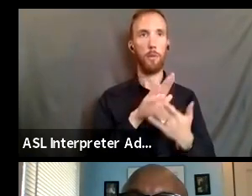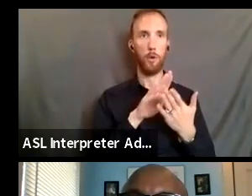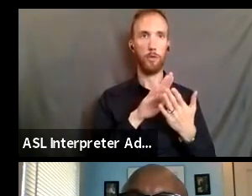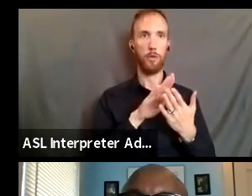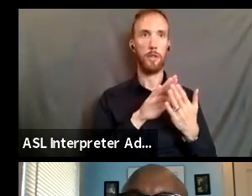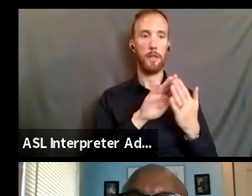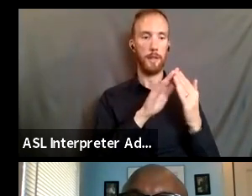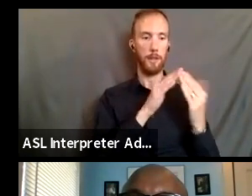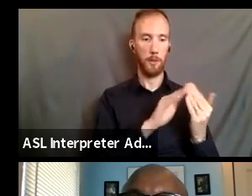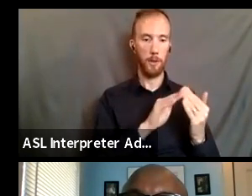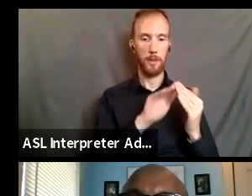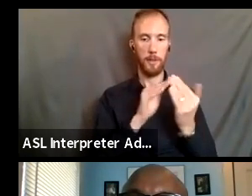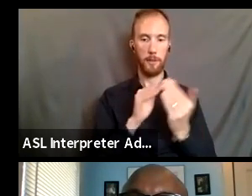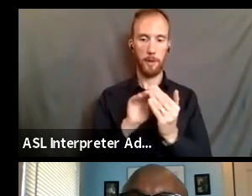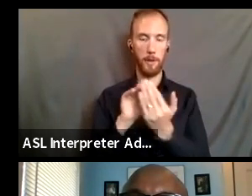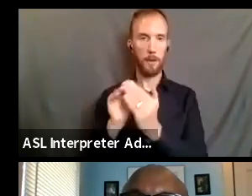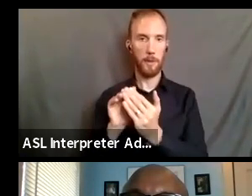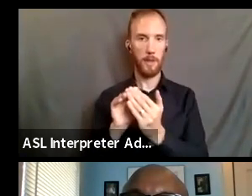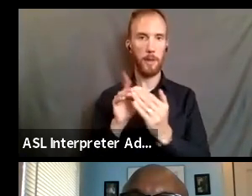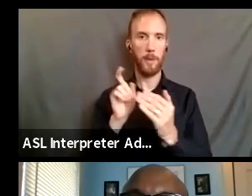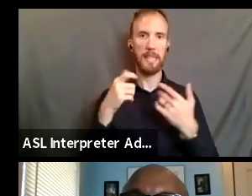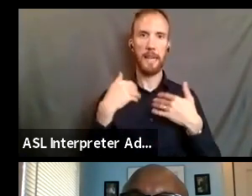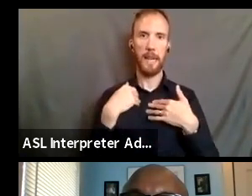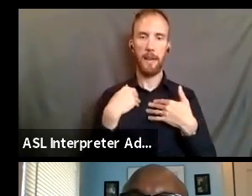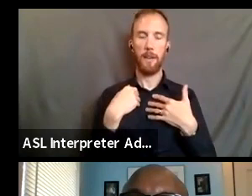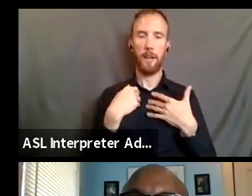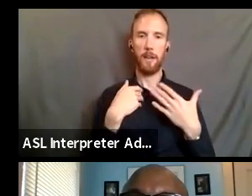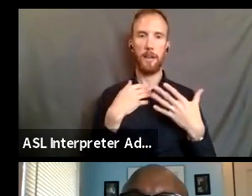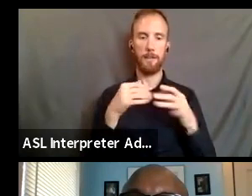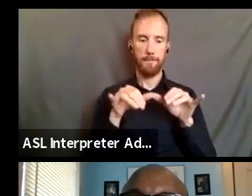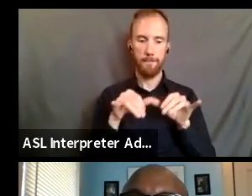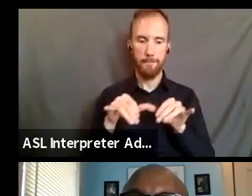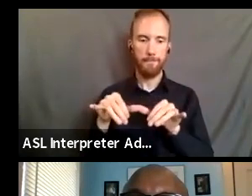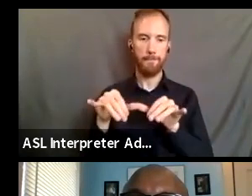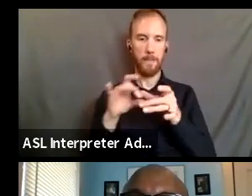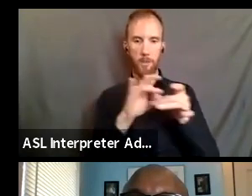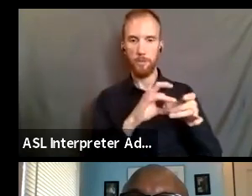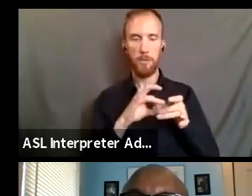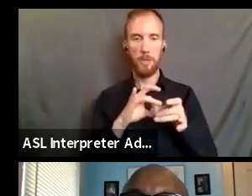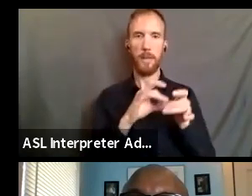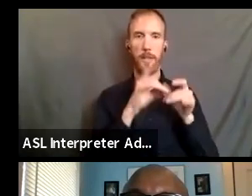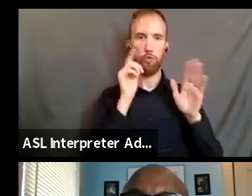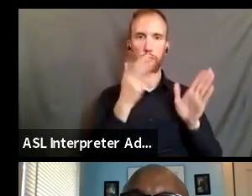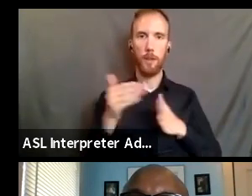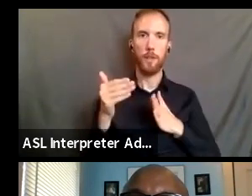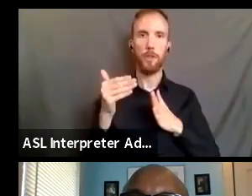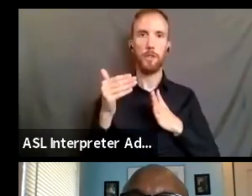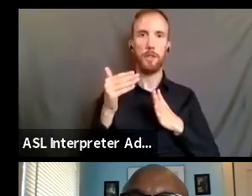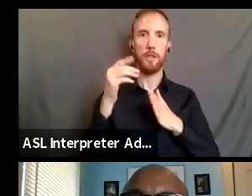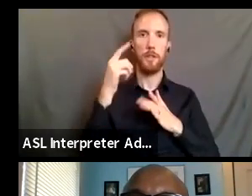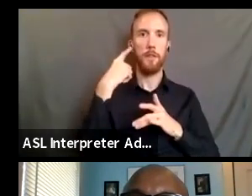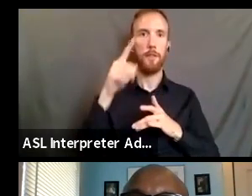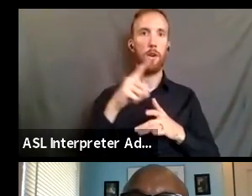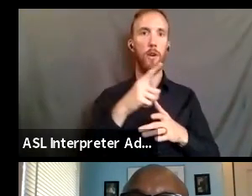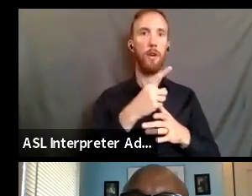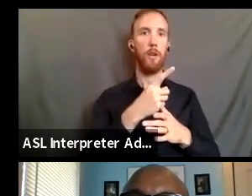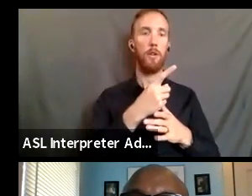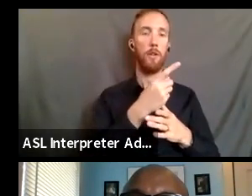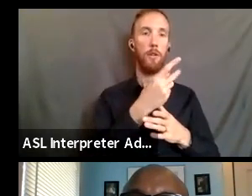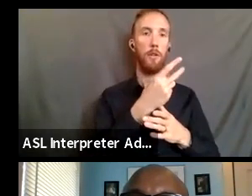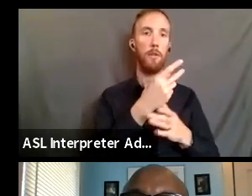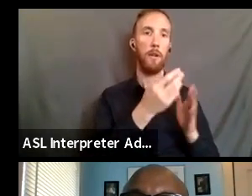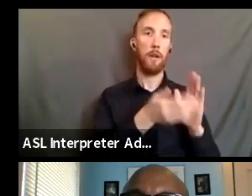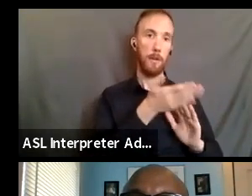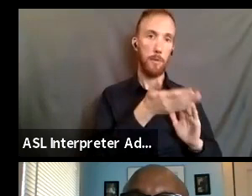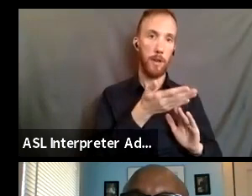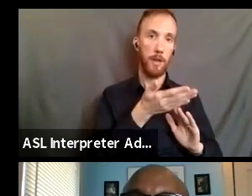strategy that ring fences all of these uh investments that we're making on both the operating side as well as the capital